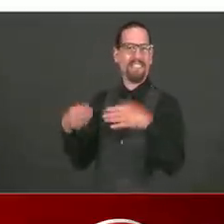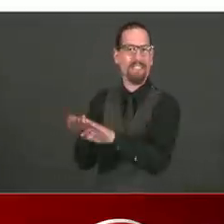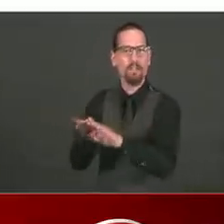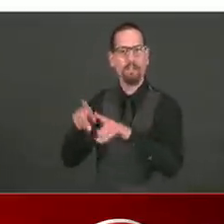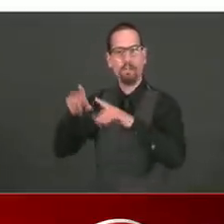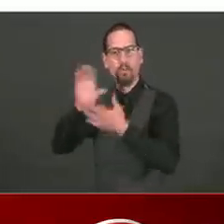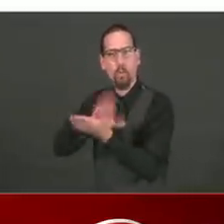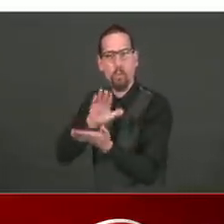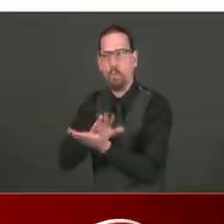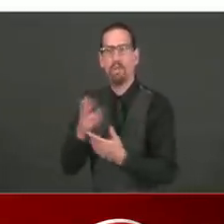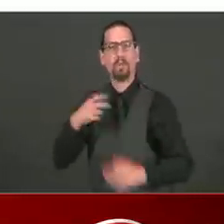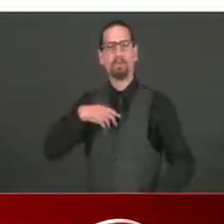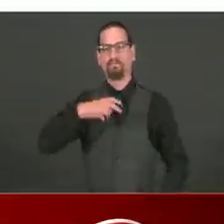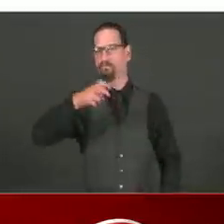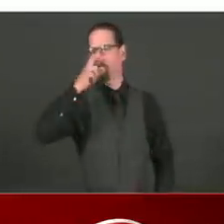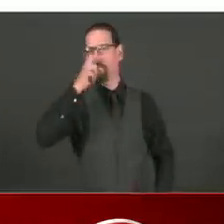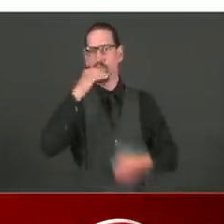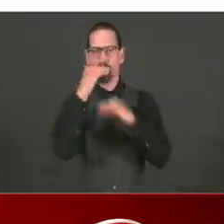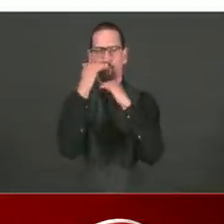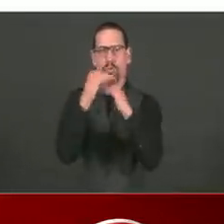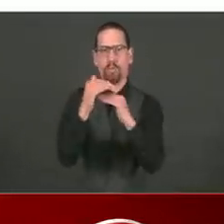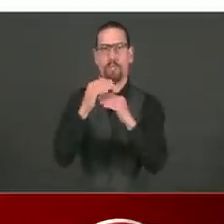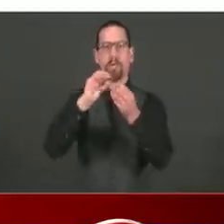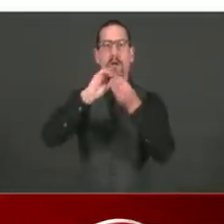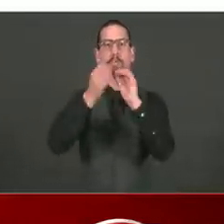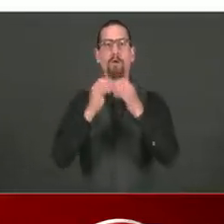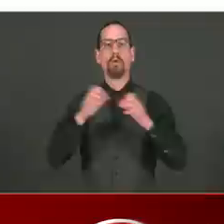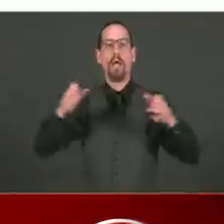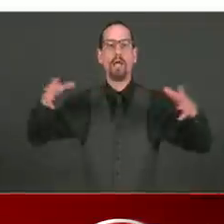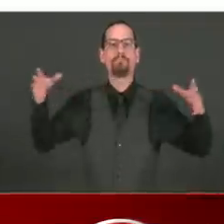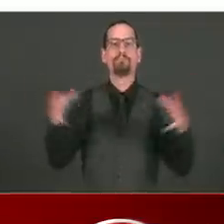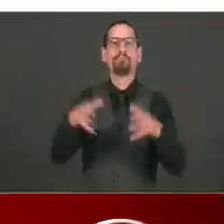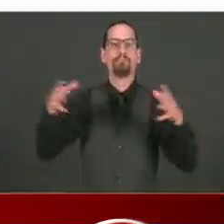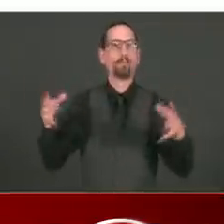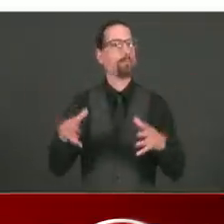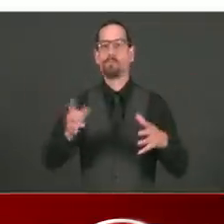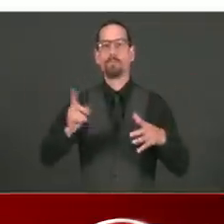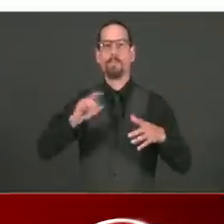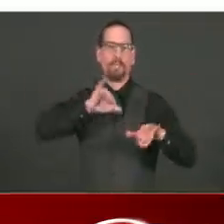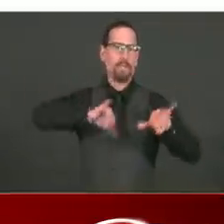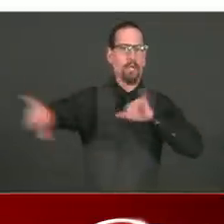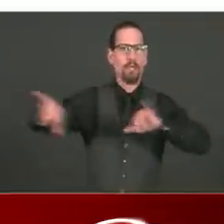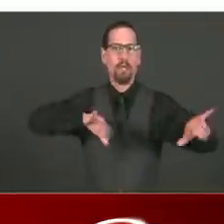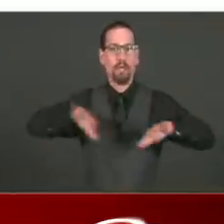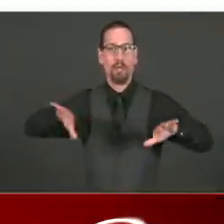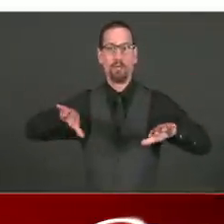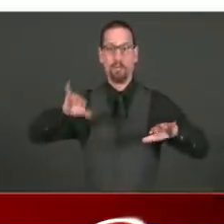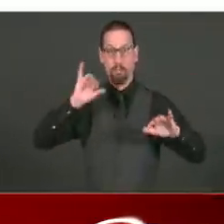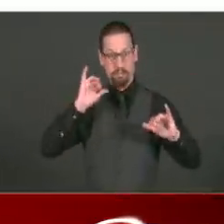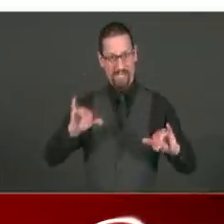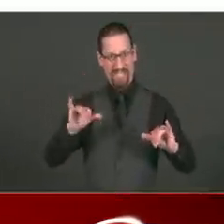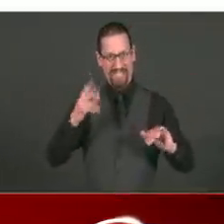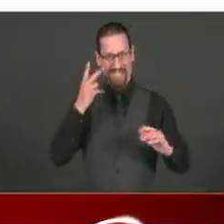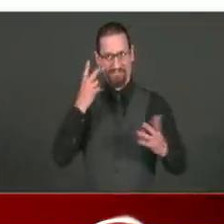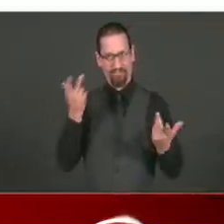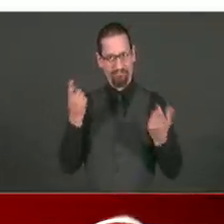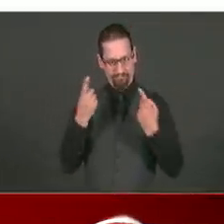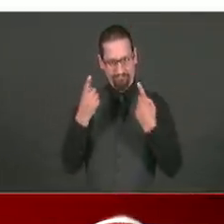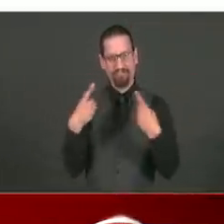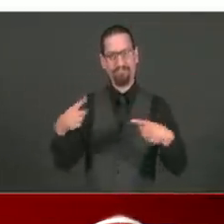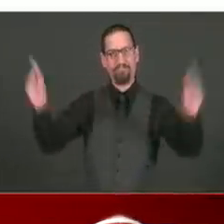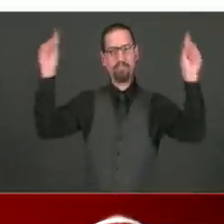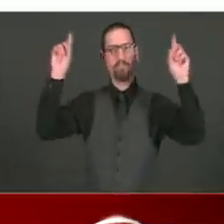et cetera. I would say, above all, the reason Rhode Island is doing as well as we're doing is because of the people of Rhode